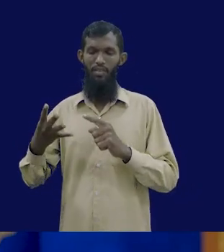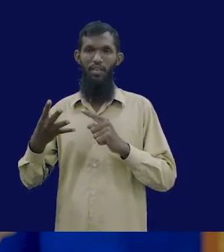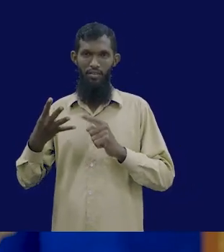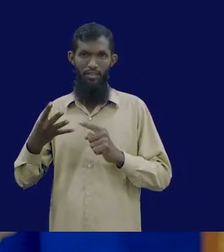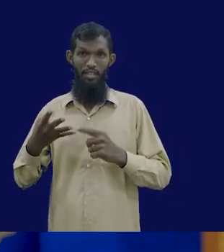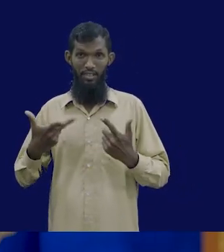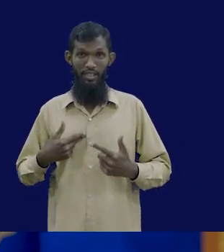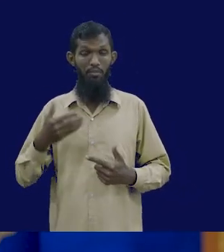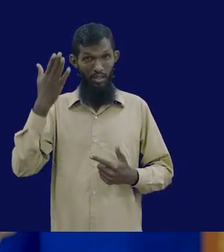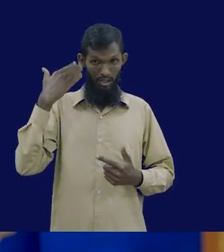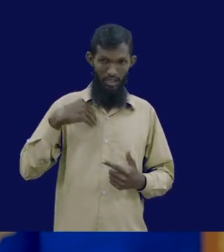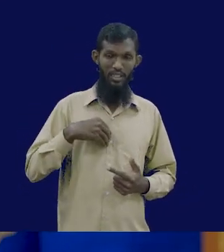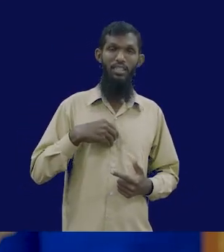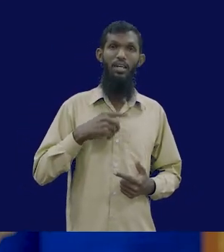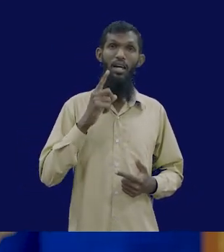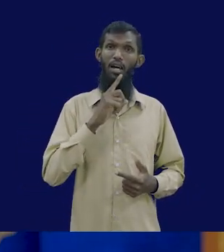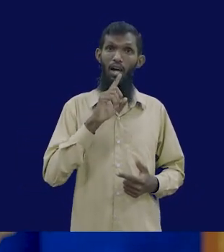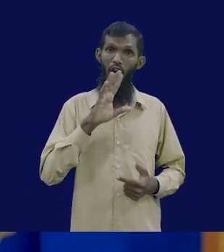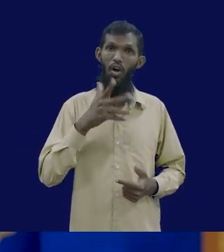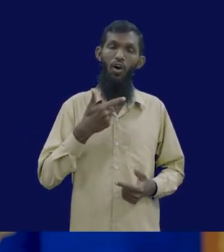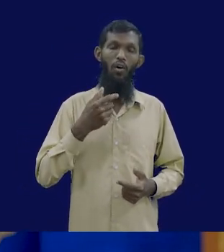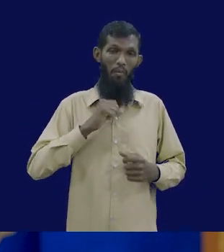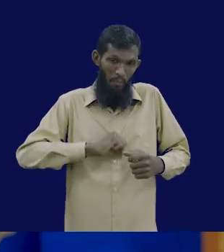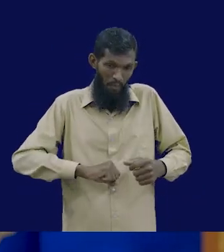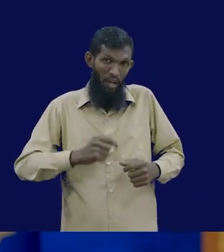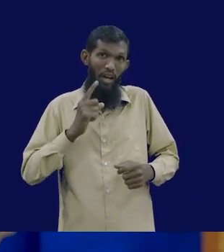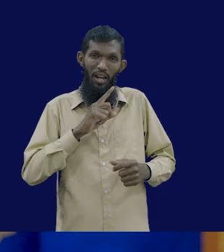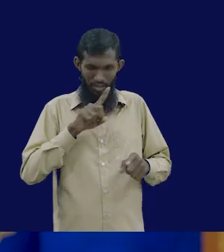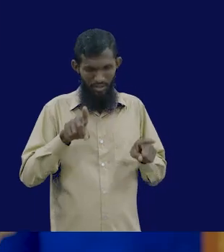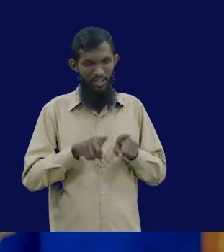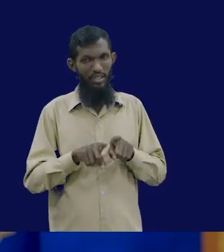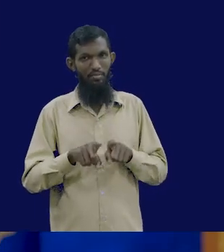and postnatal blood, meaning if these start